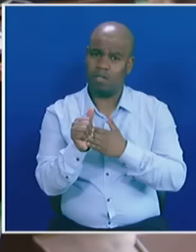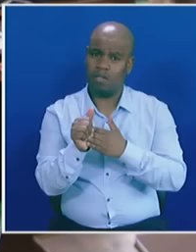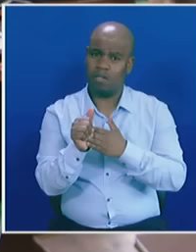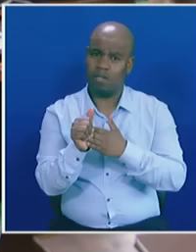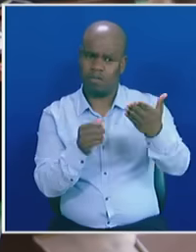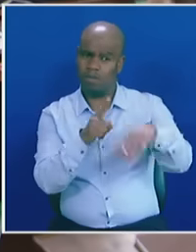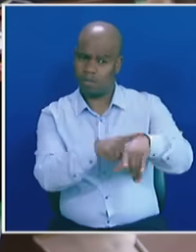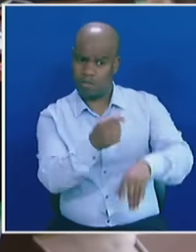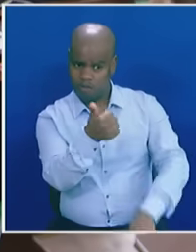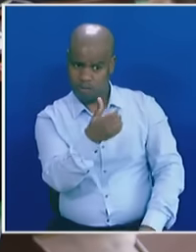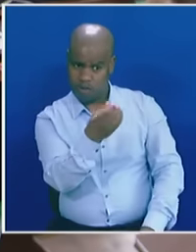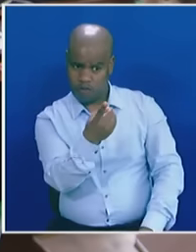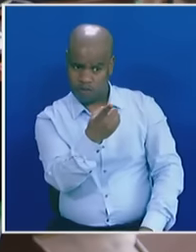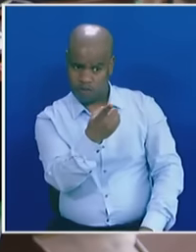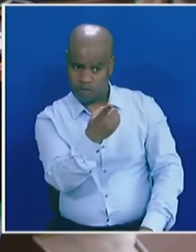member?